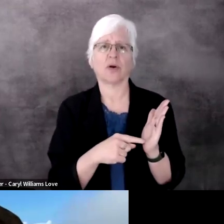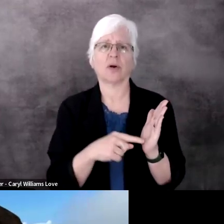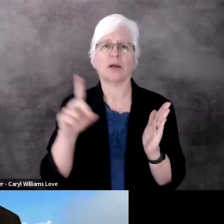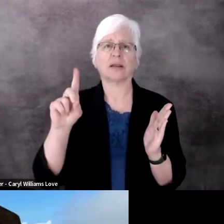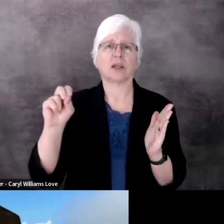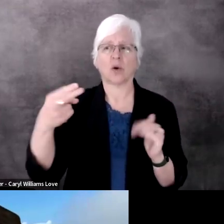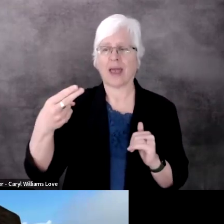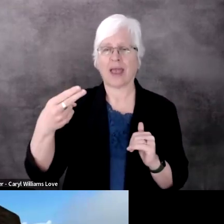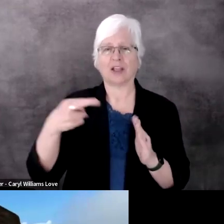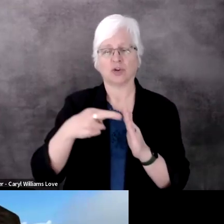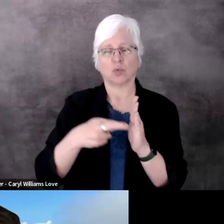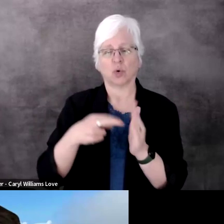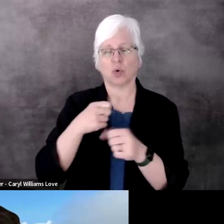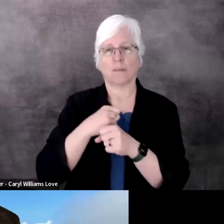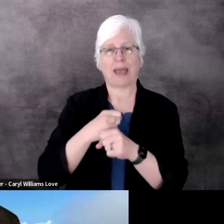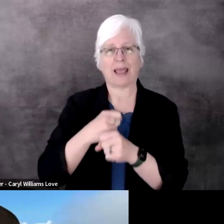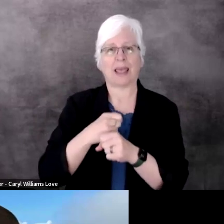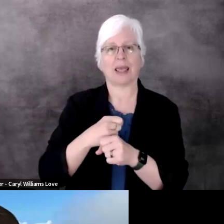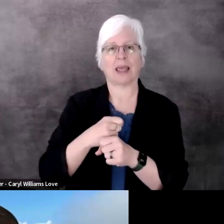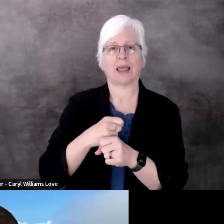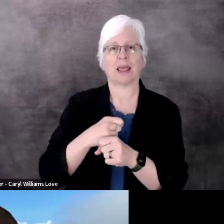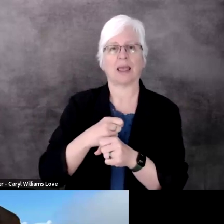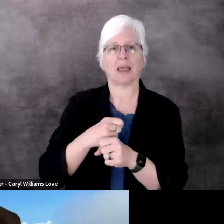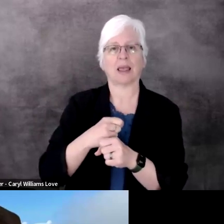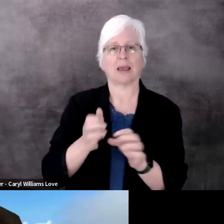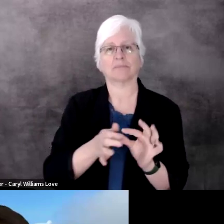DOH rulemaking regarding their